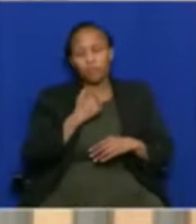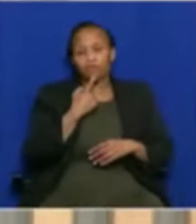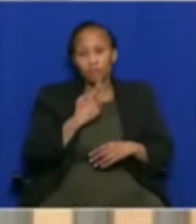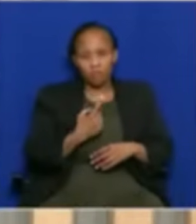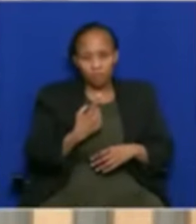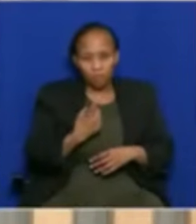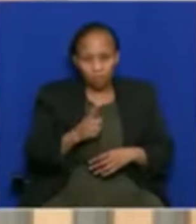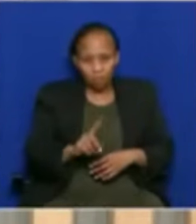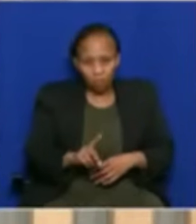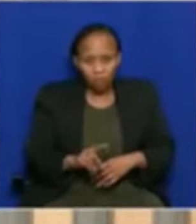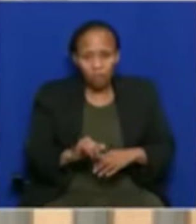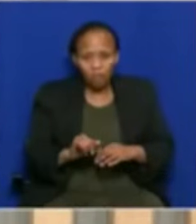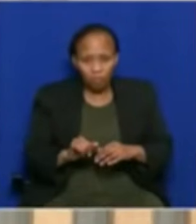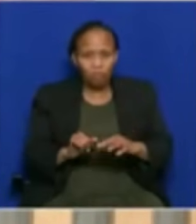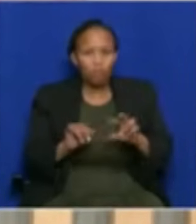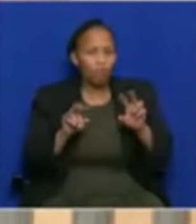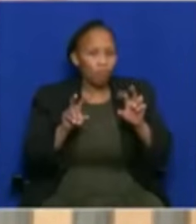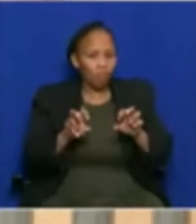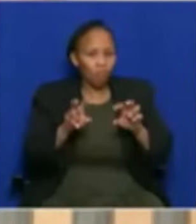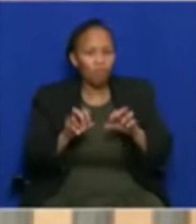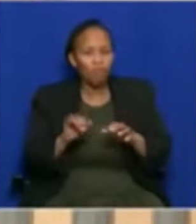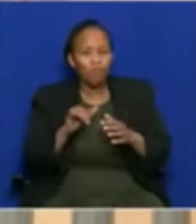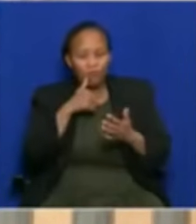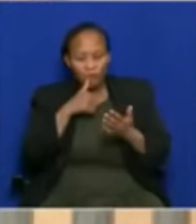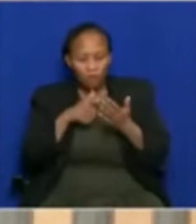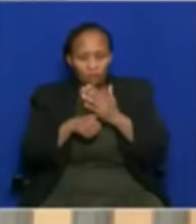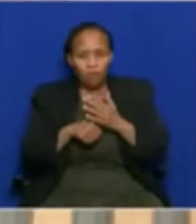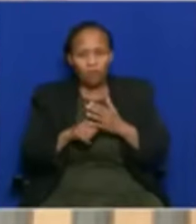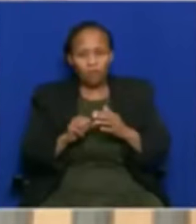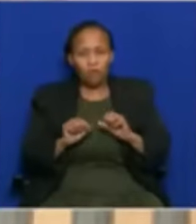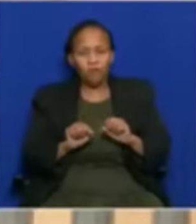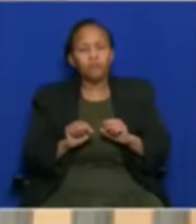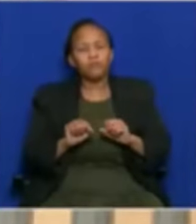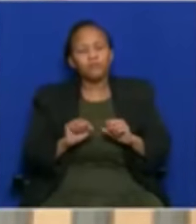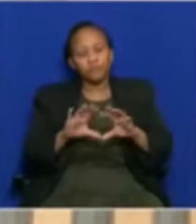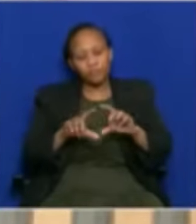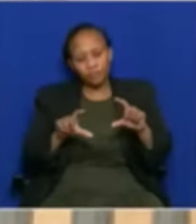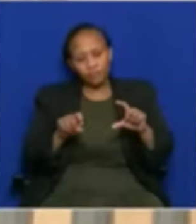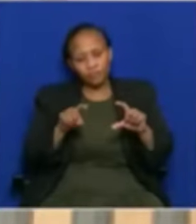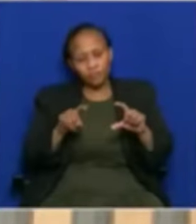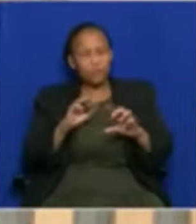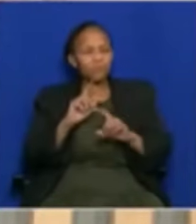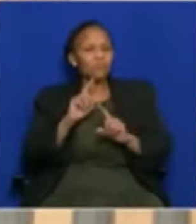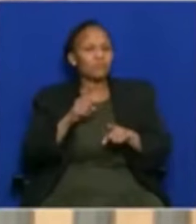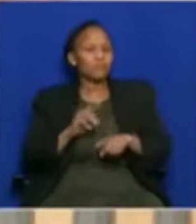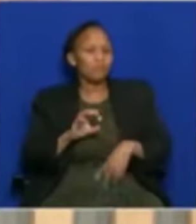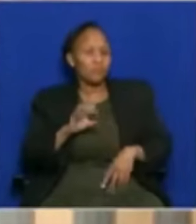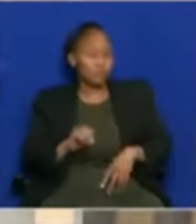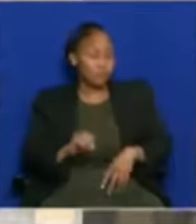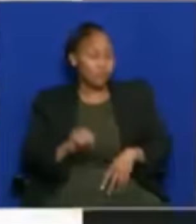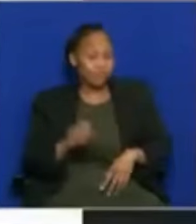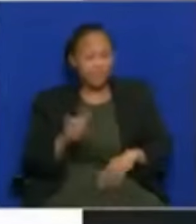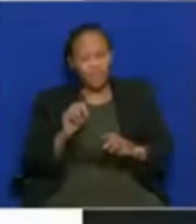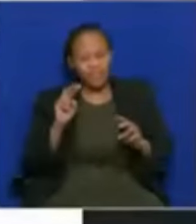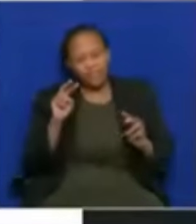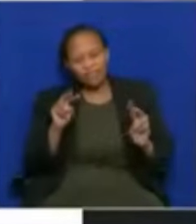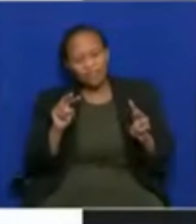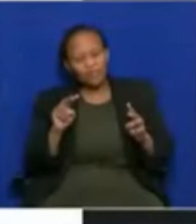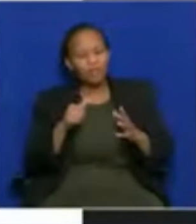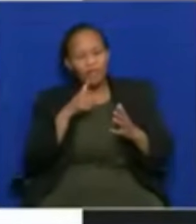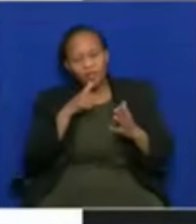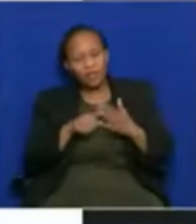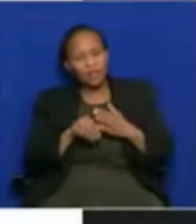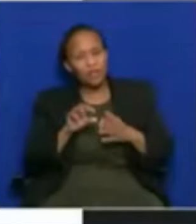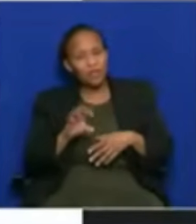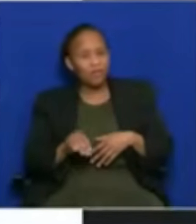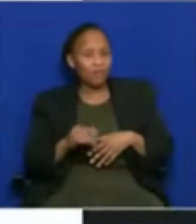ends at this paragraph. He's given you an answer and his views on the letter. Okay. So that was the one fact you wanted to establish with him.